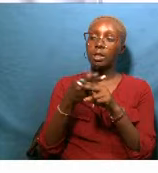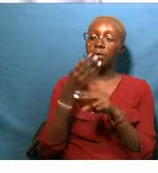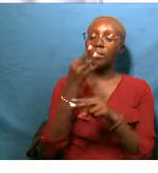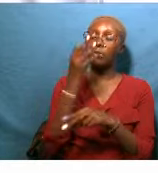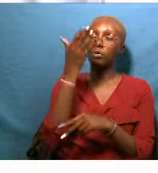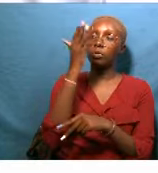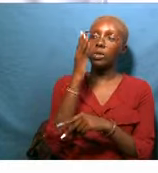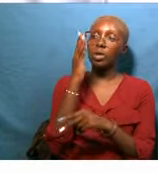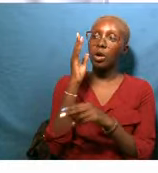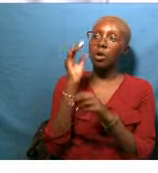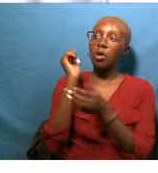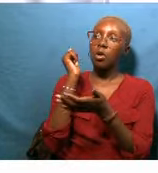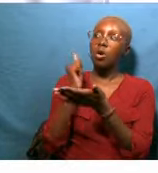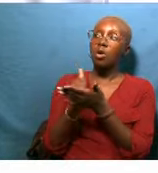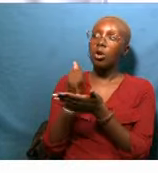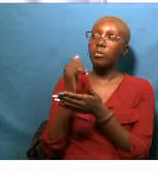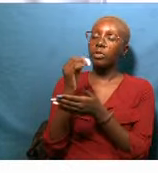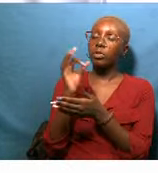of the archdeacon